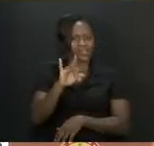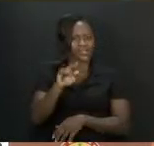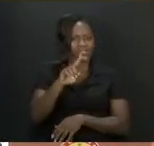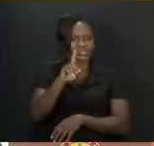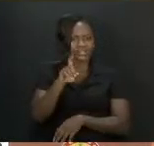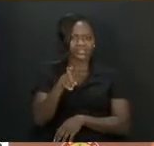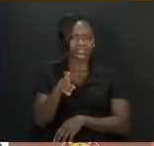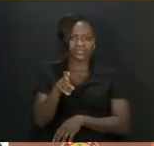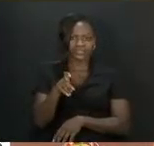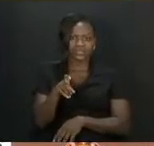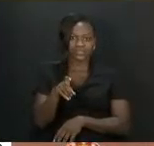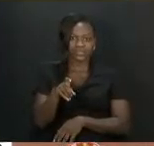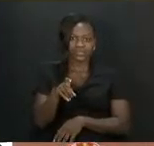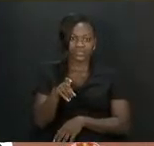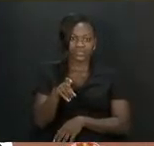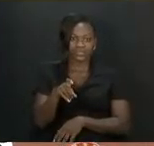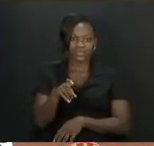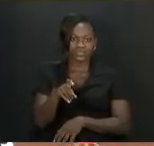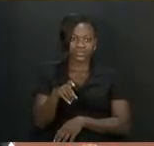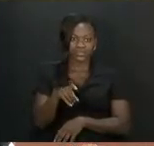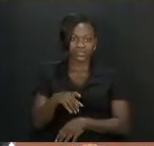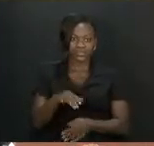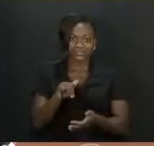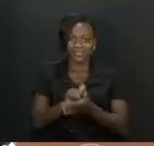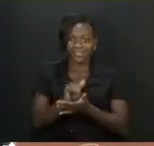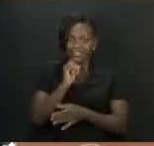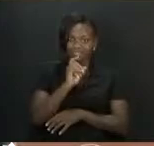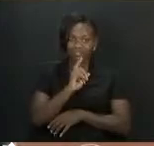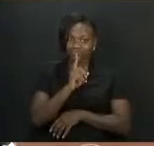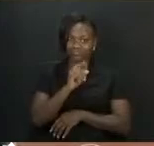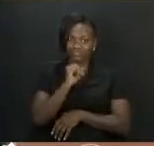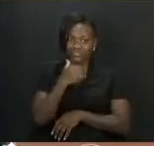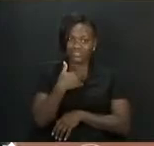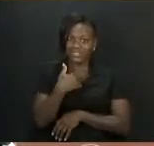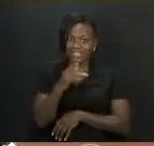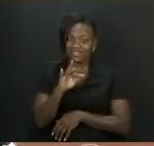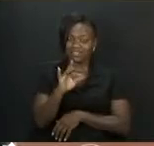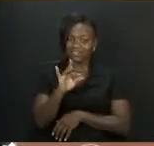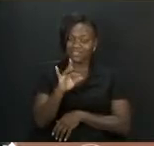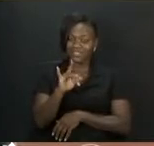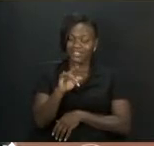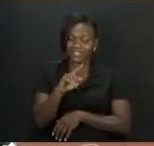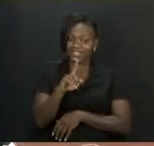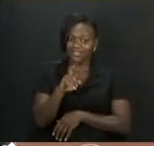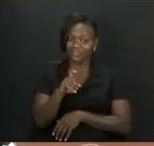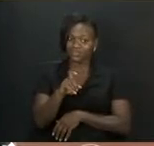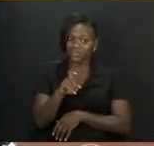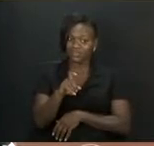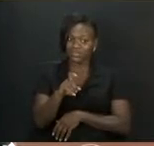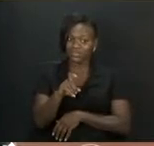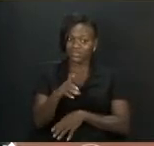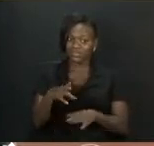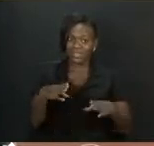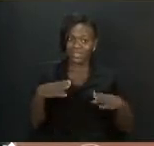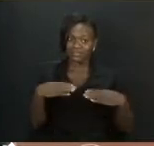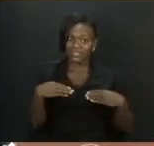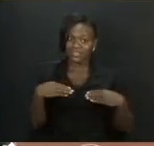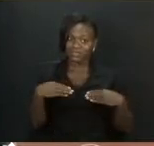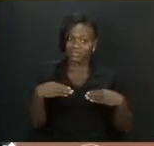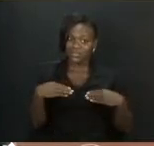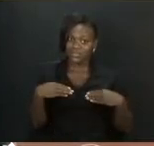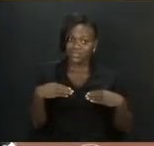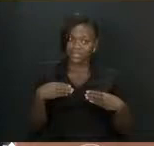a House of record. That is not a fact. We don't have questions admitted yet. He